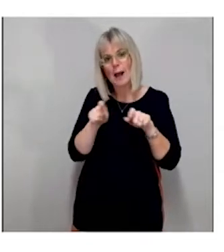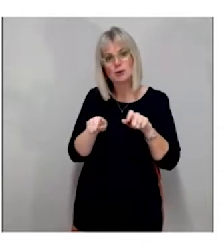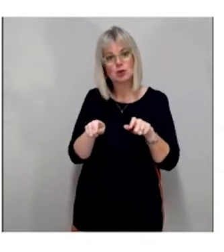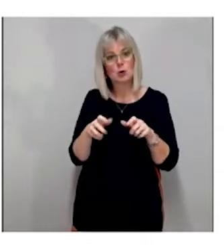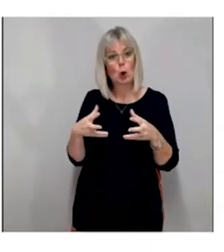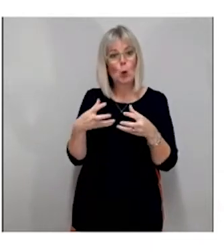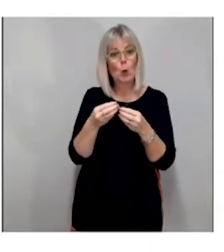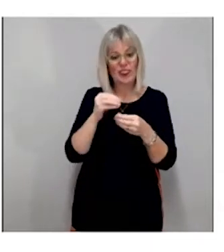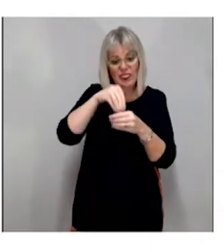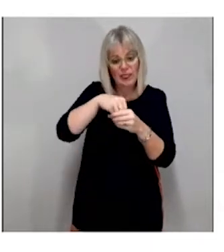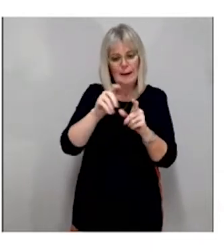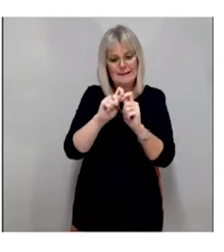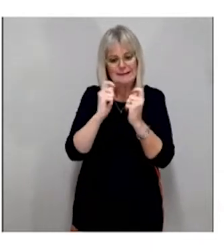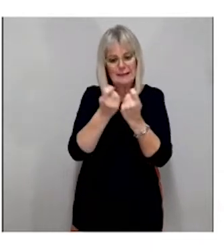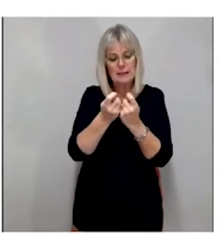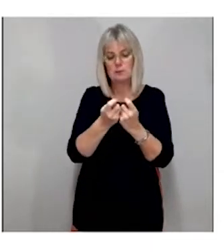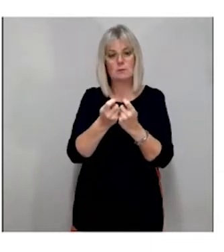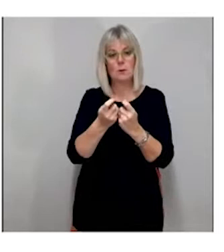since the beginning of the pandemic.